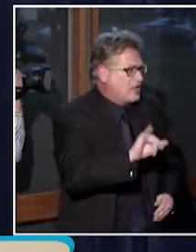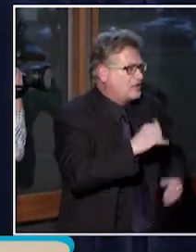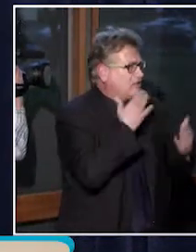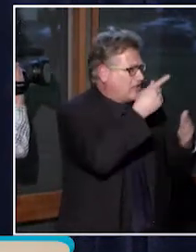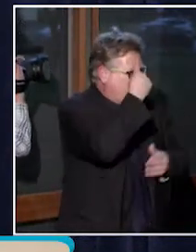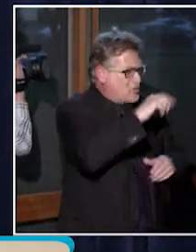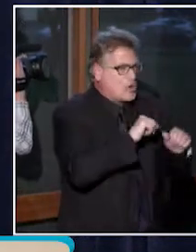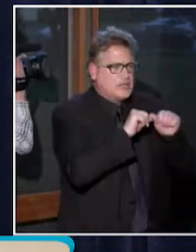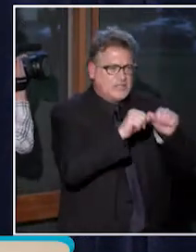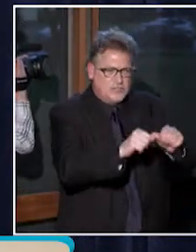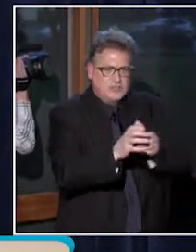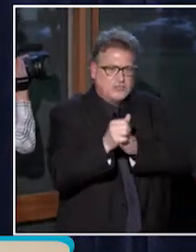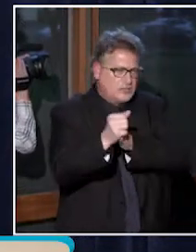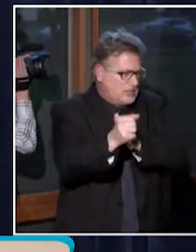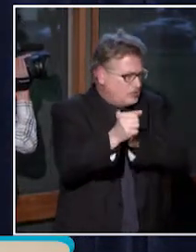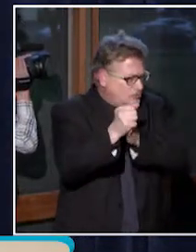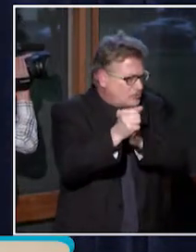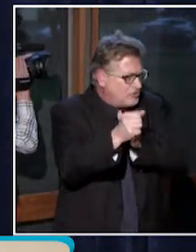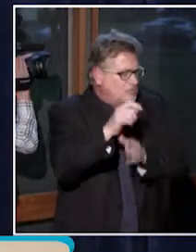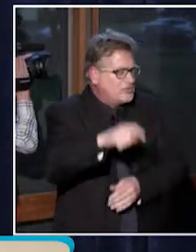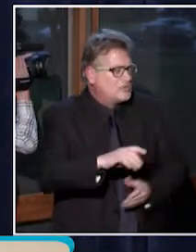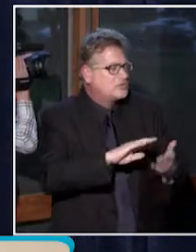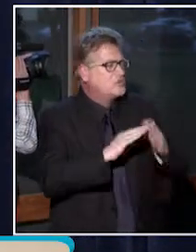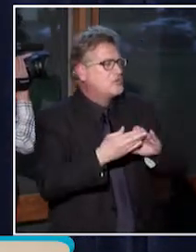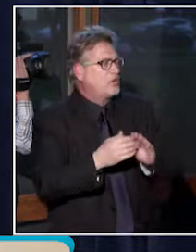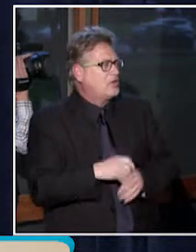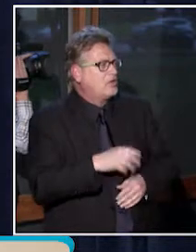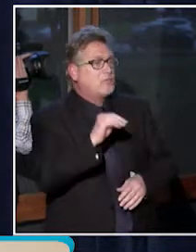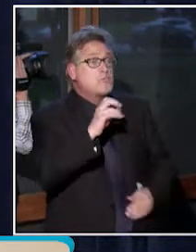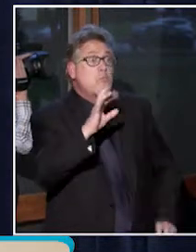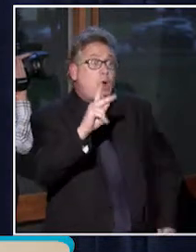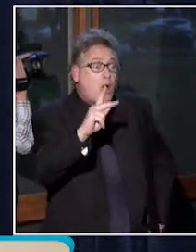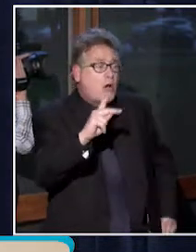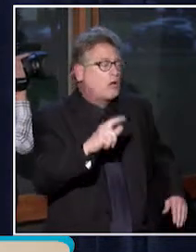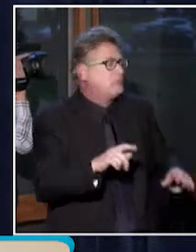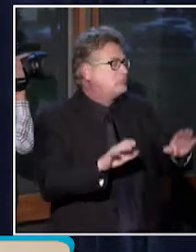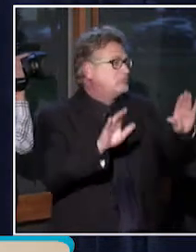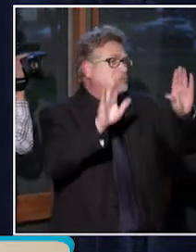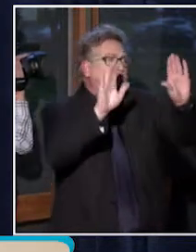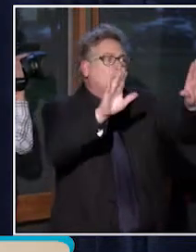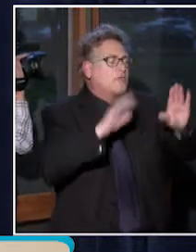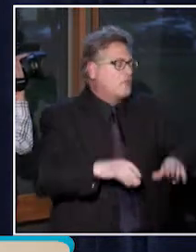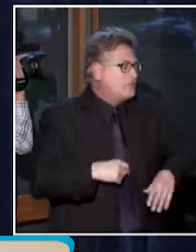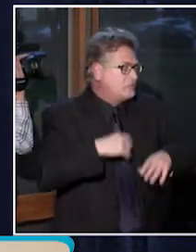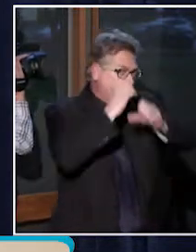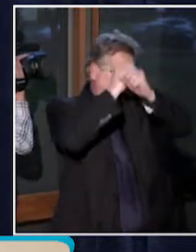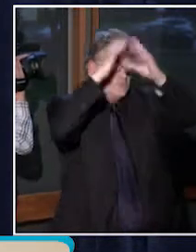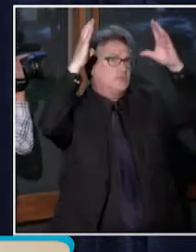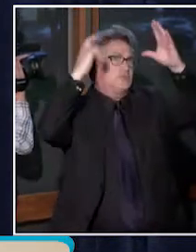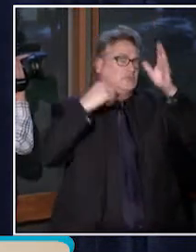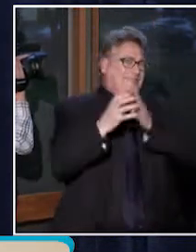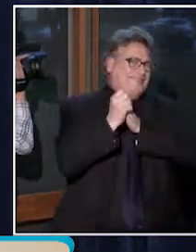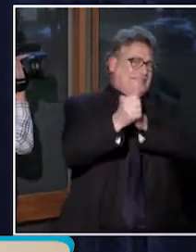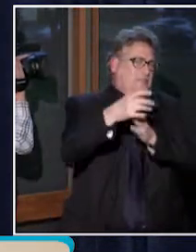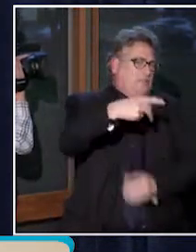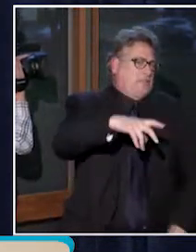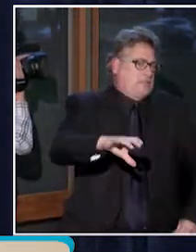your continued leadership in this community. Mark, thank you for your incredible and visionary leadership of